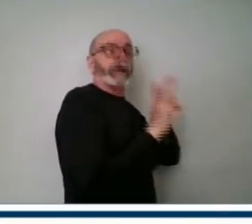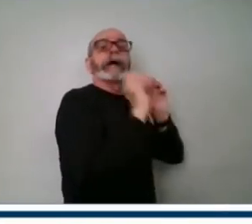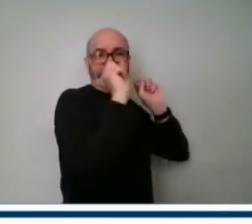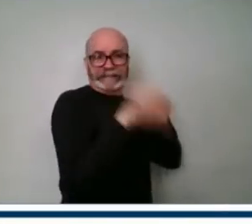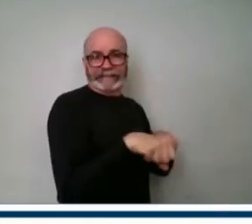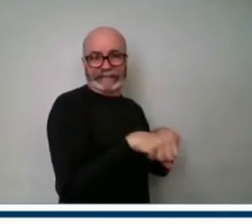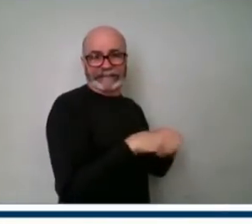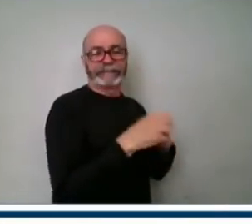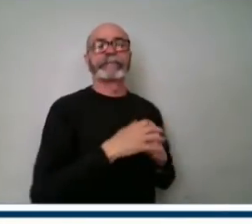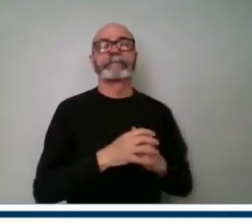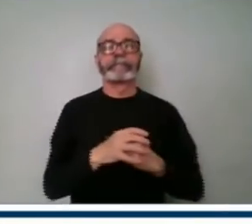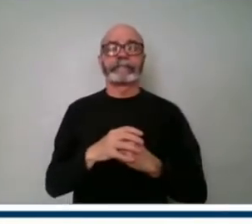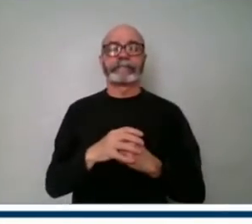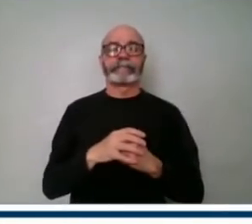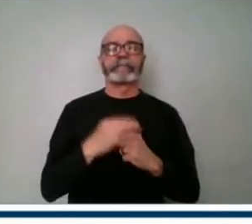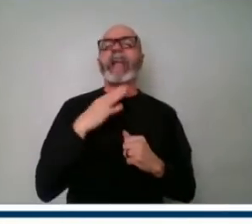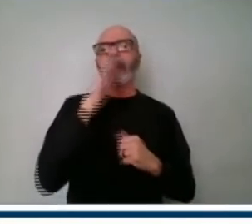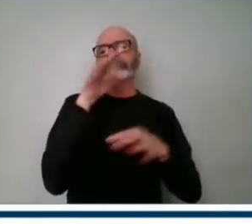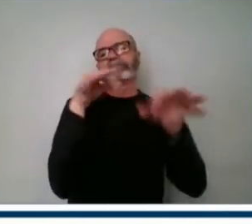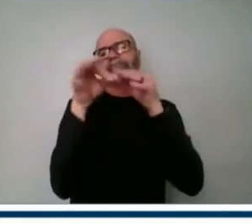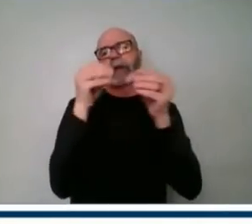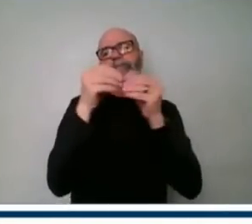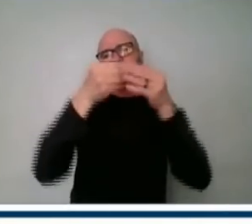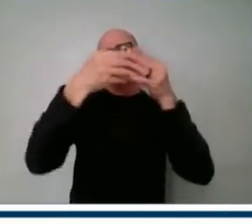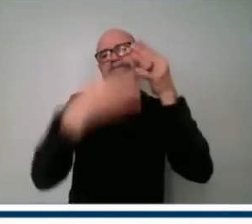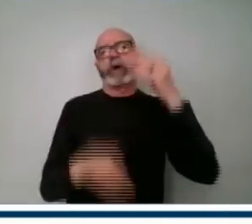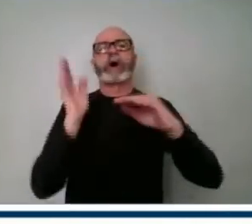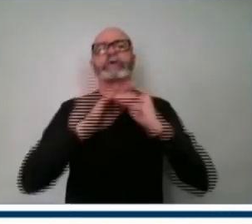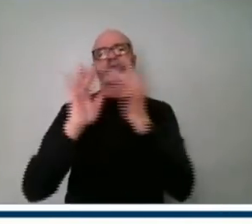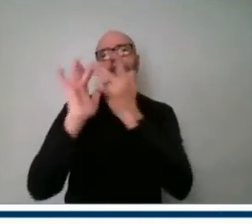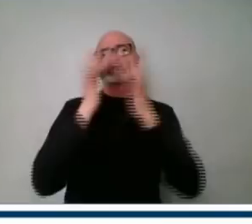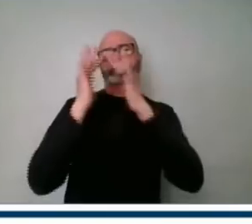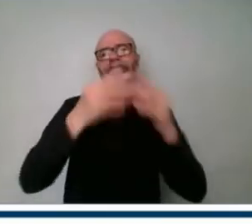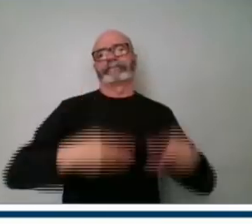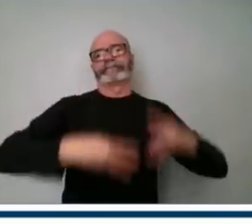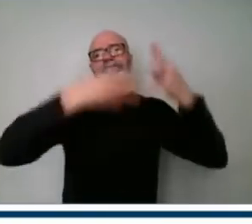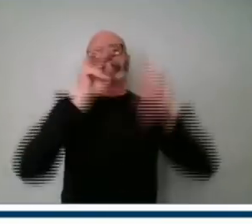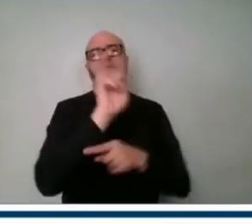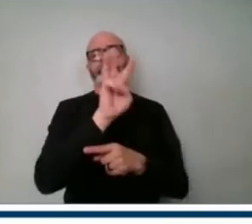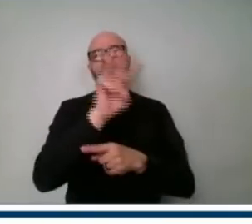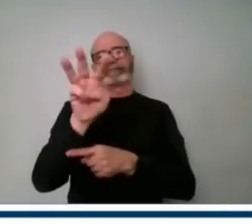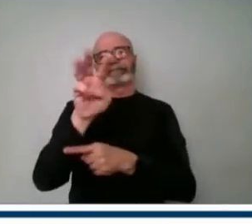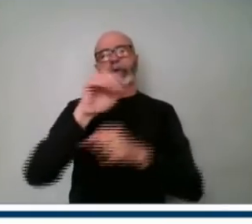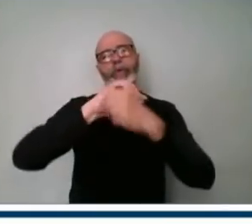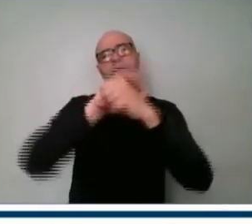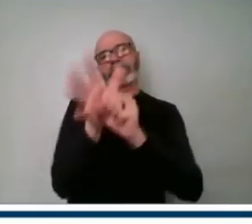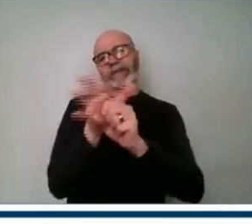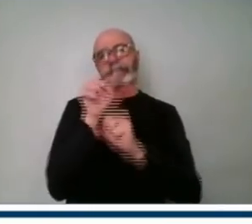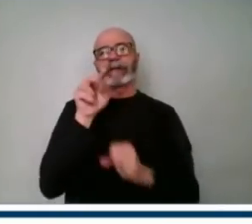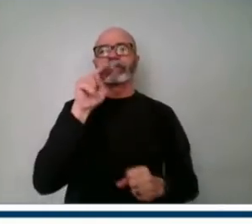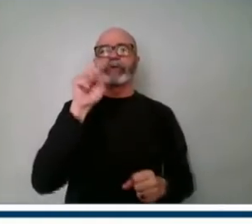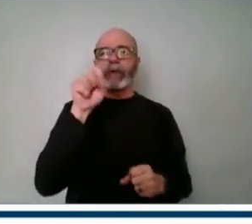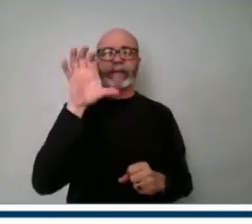be listed on our coronavirus website. Nova Scotians have worked extremely hard to